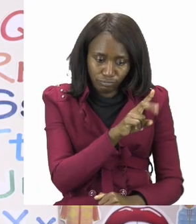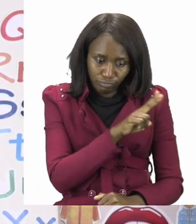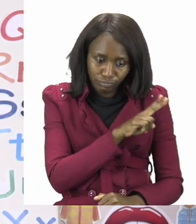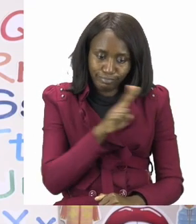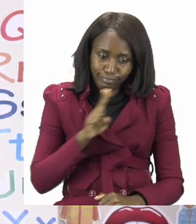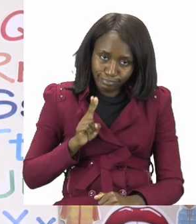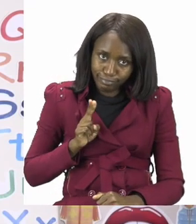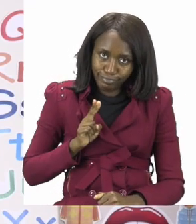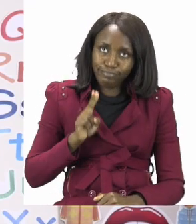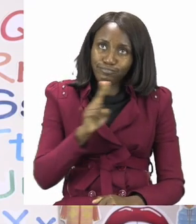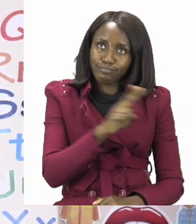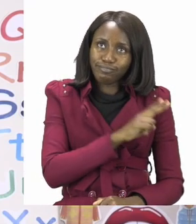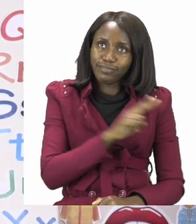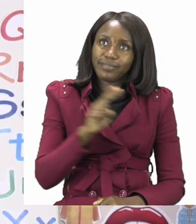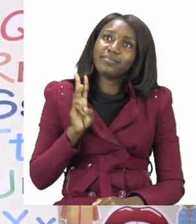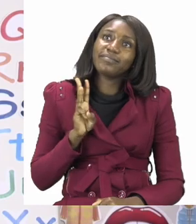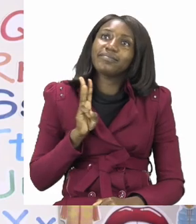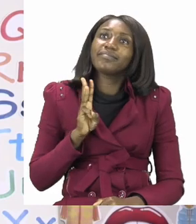22,